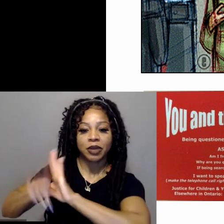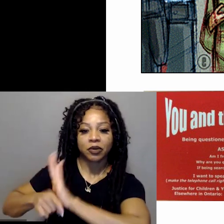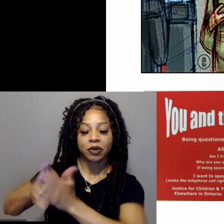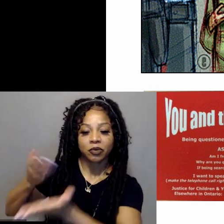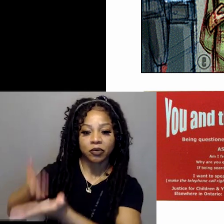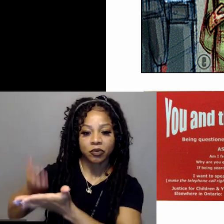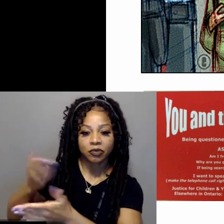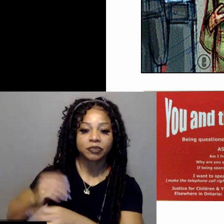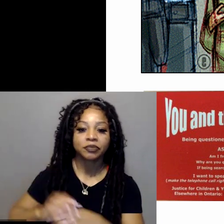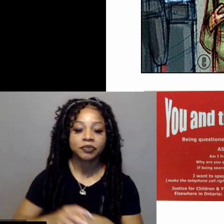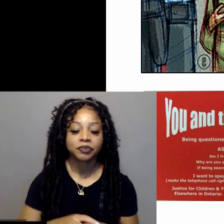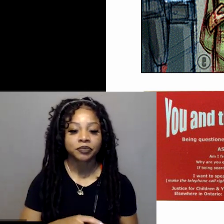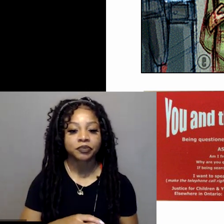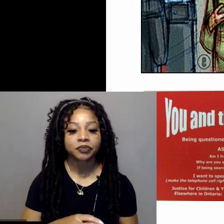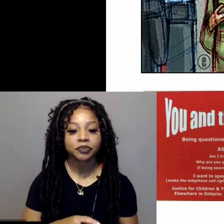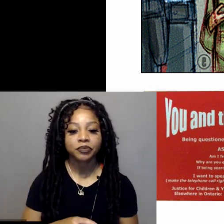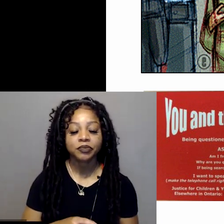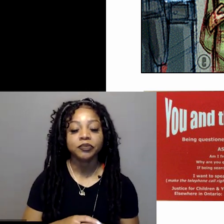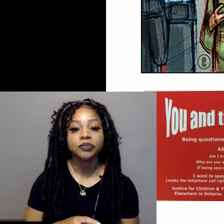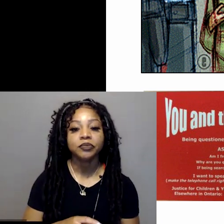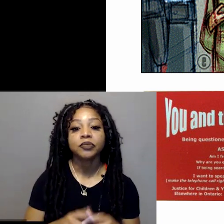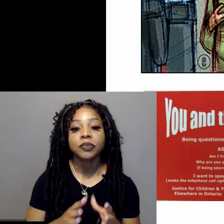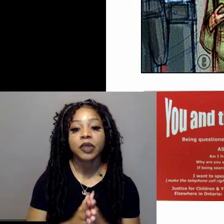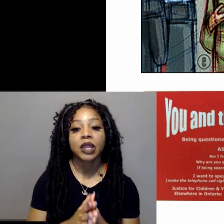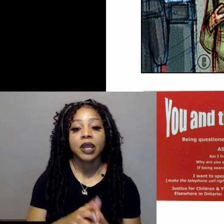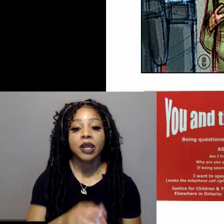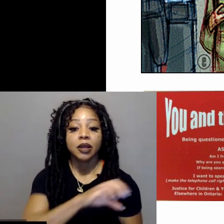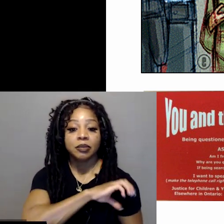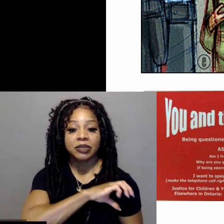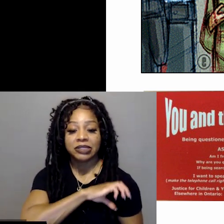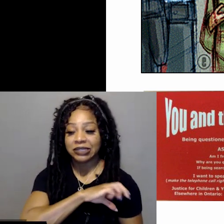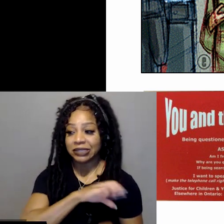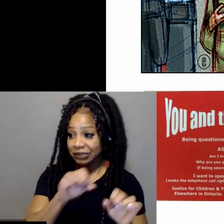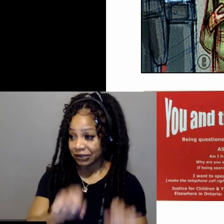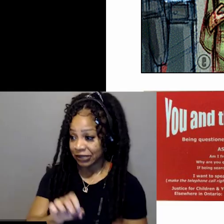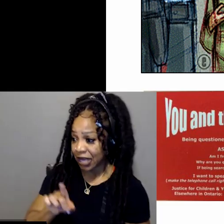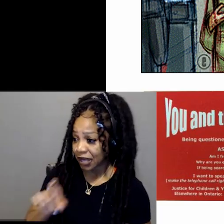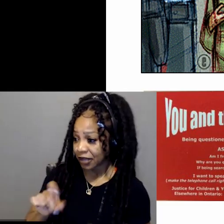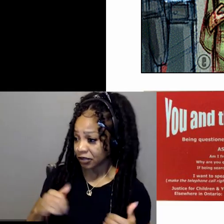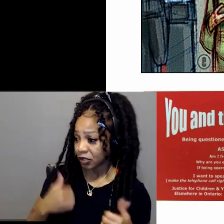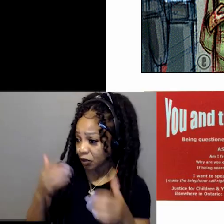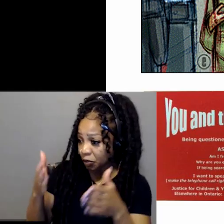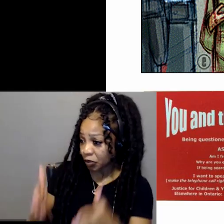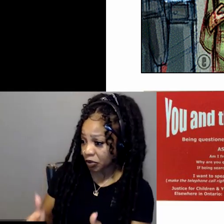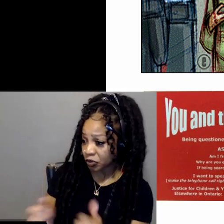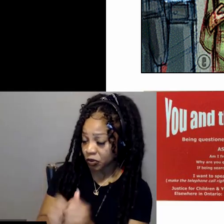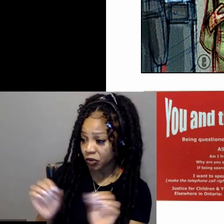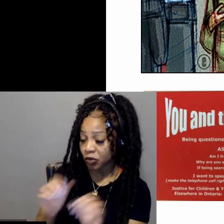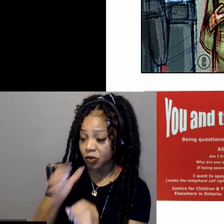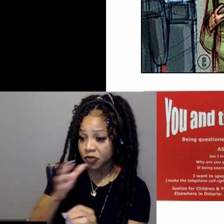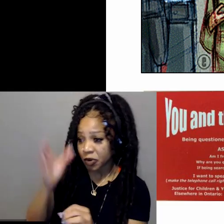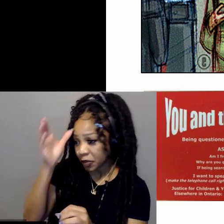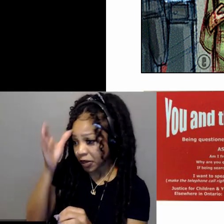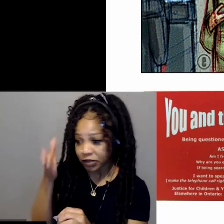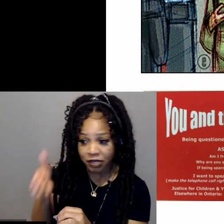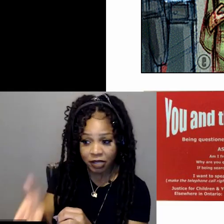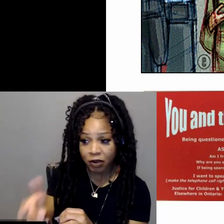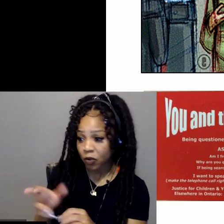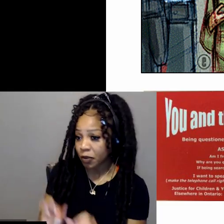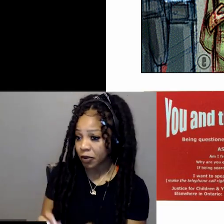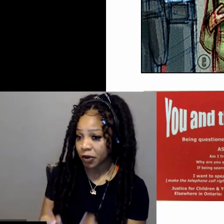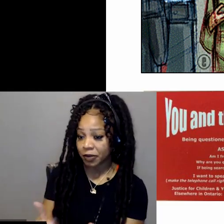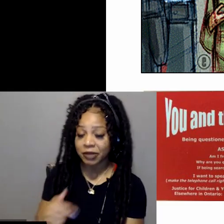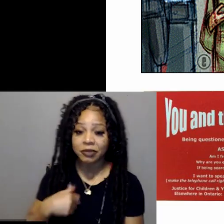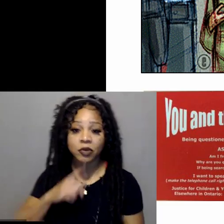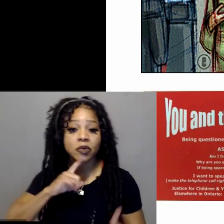precarious immigration status situation. So when can police ask questions to a young person without their parents' consent or presence? I'm just going to